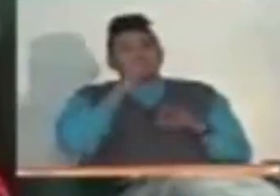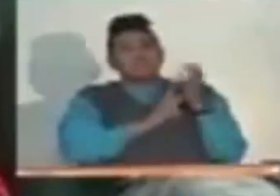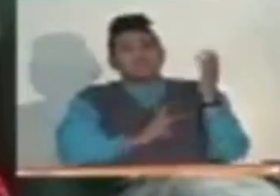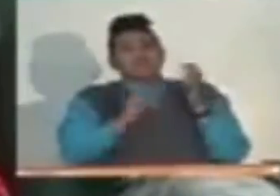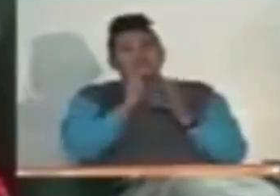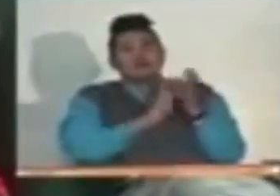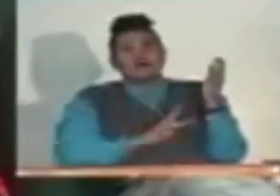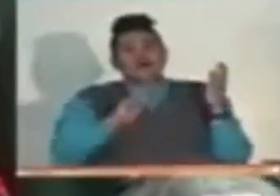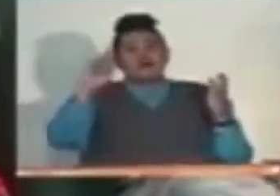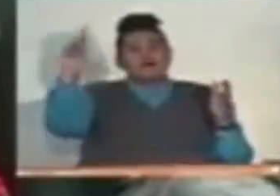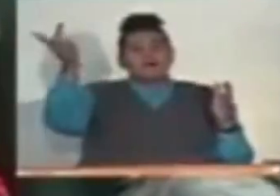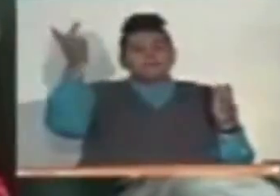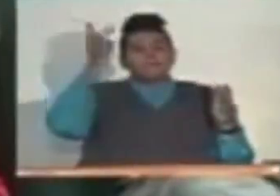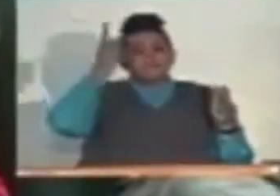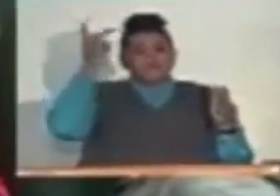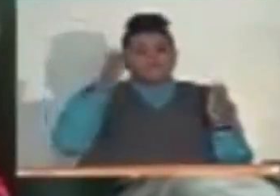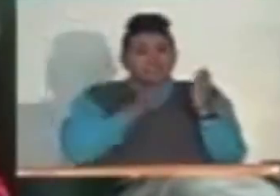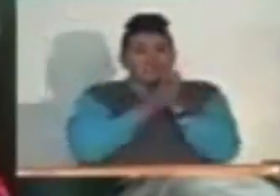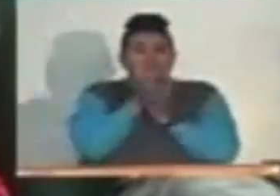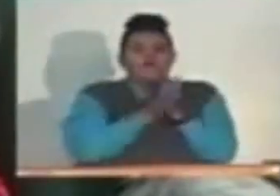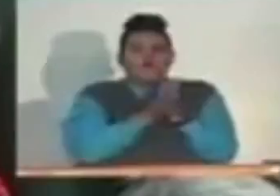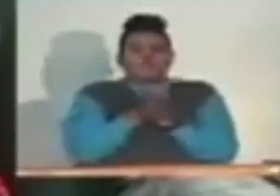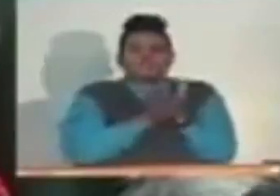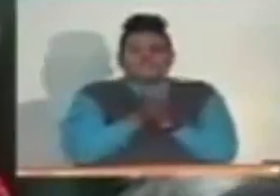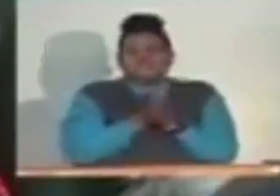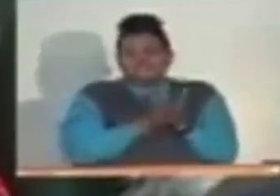partisan political motive.